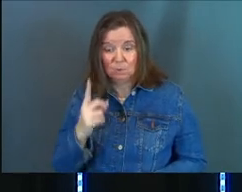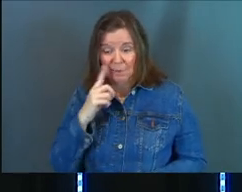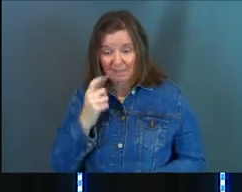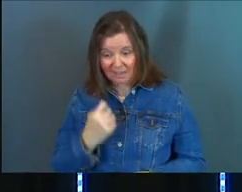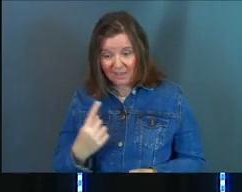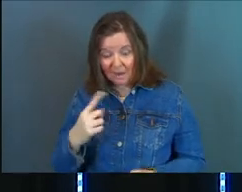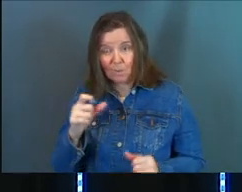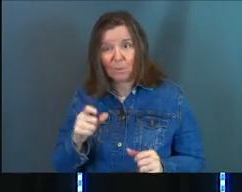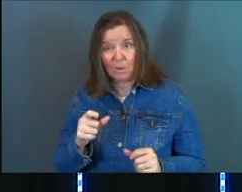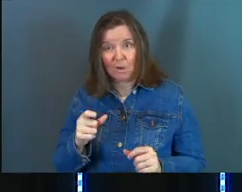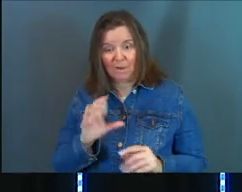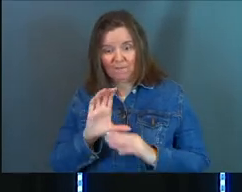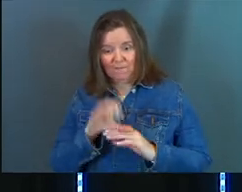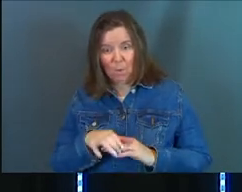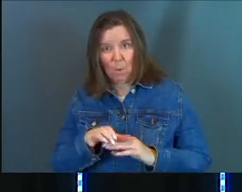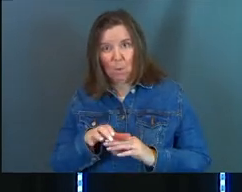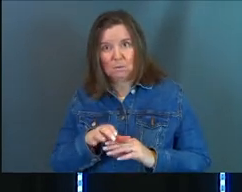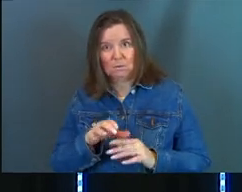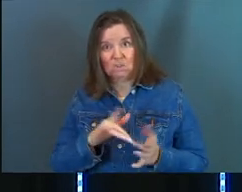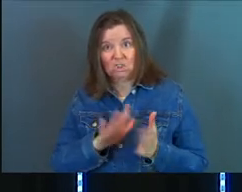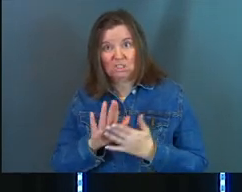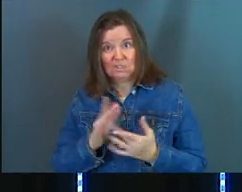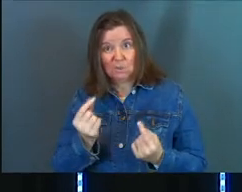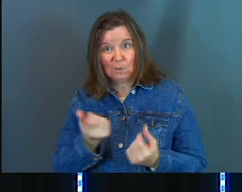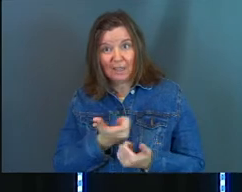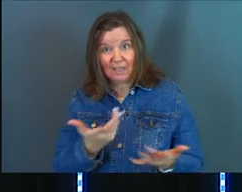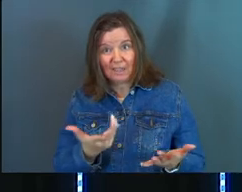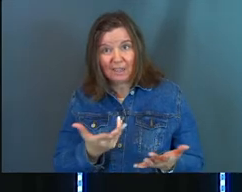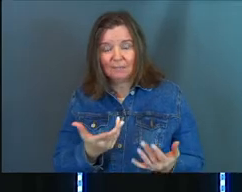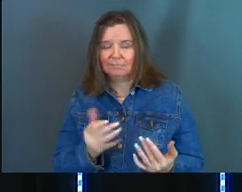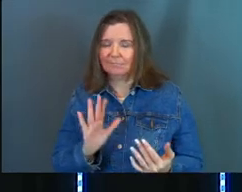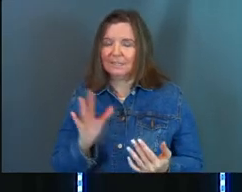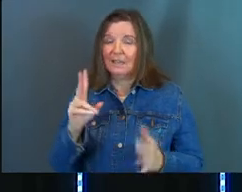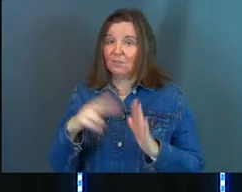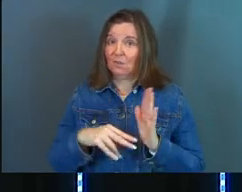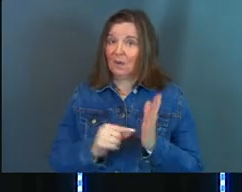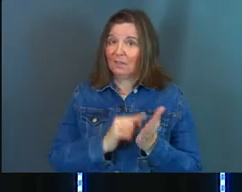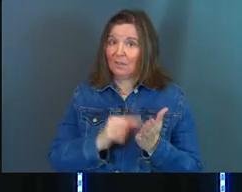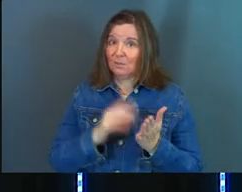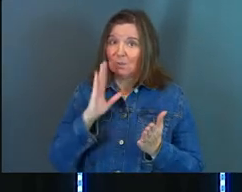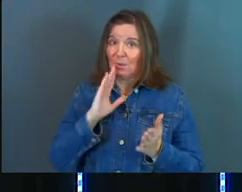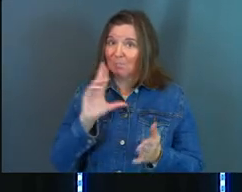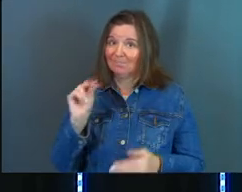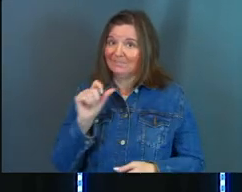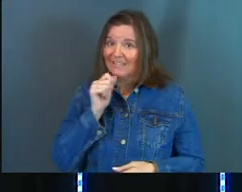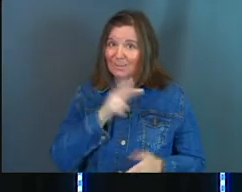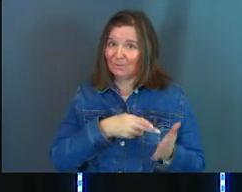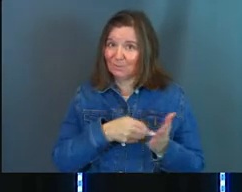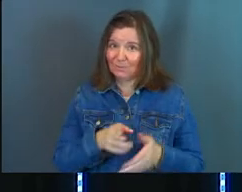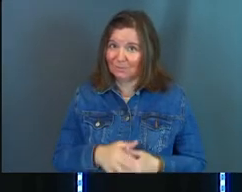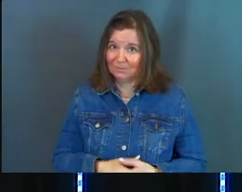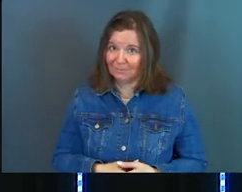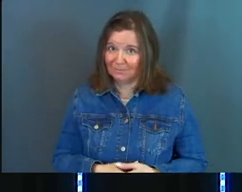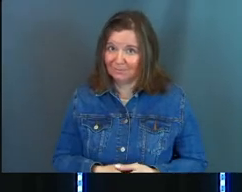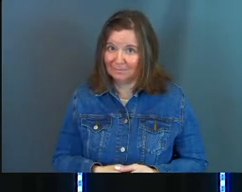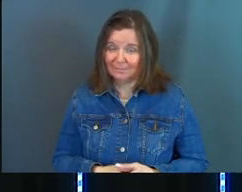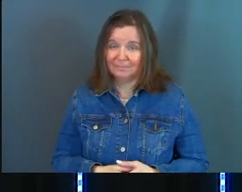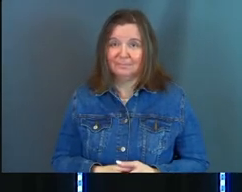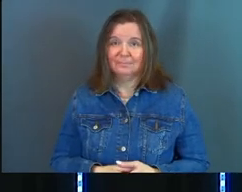think anybody coerced Jesus Christ into anything? If you've read the Gospels, you know that's not true.